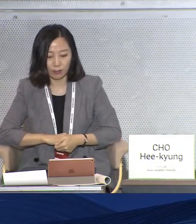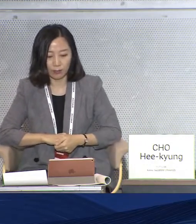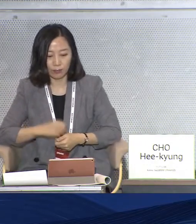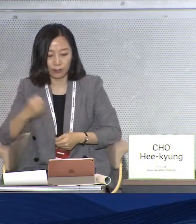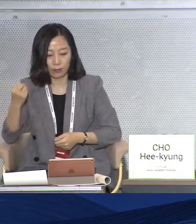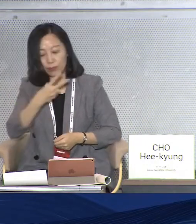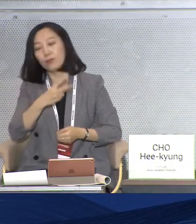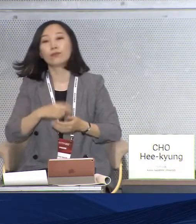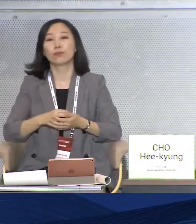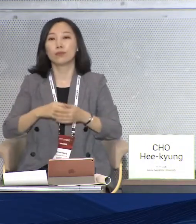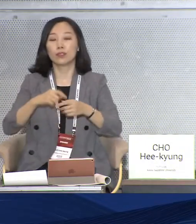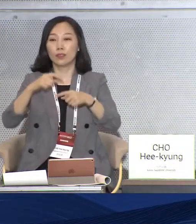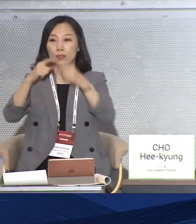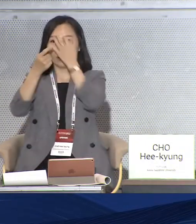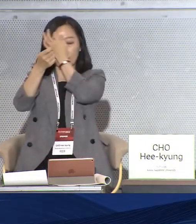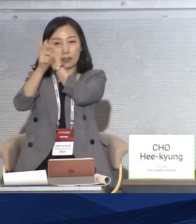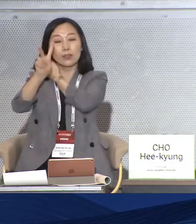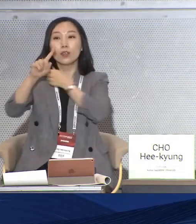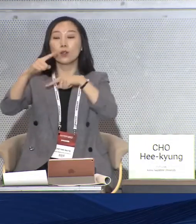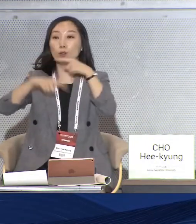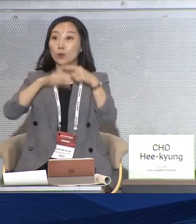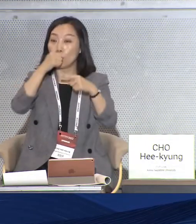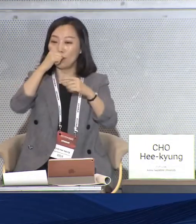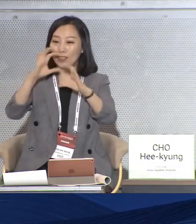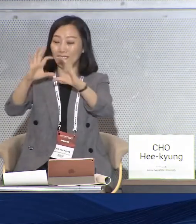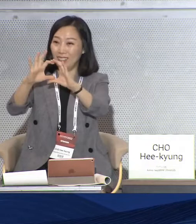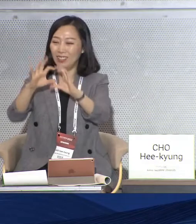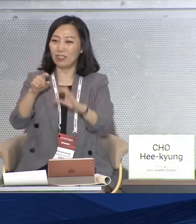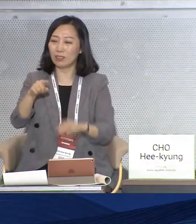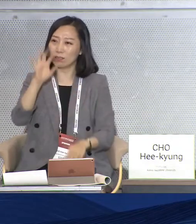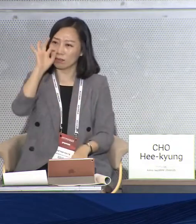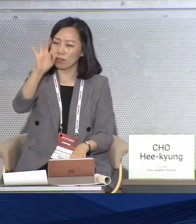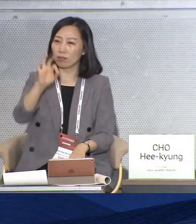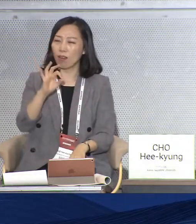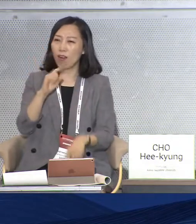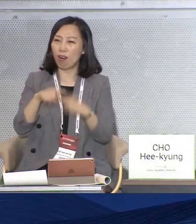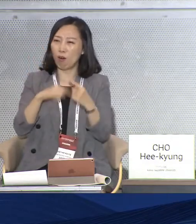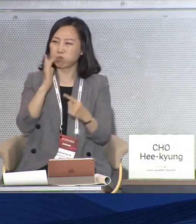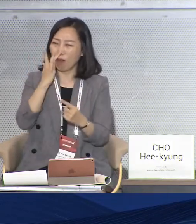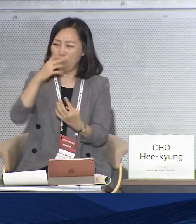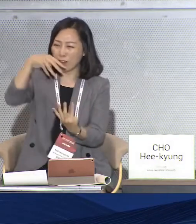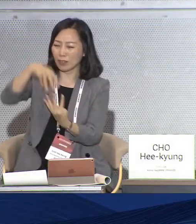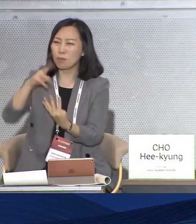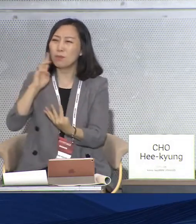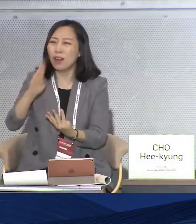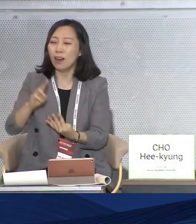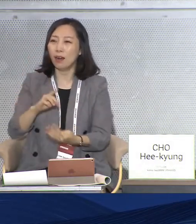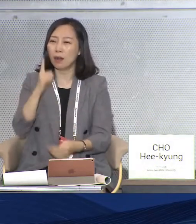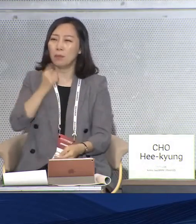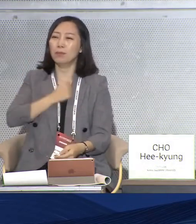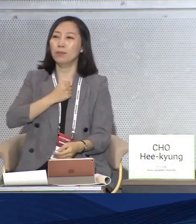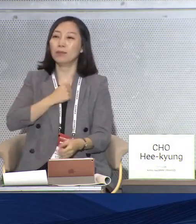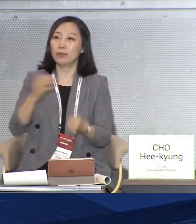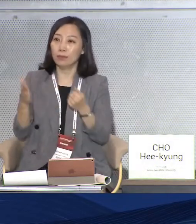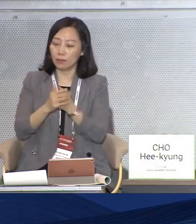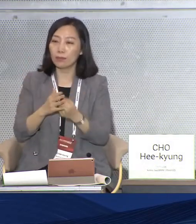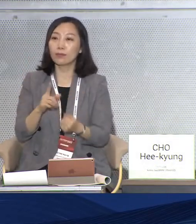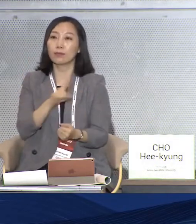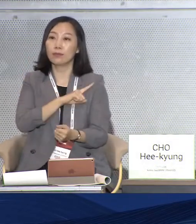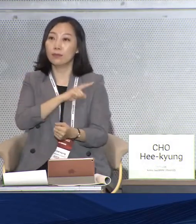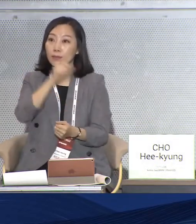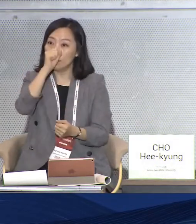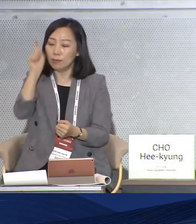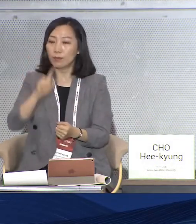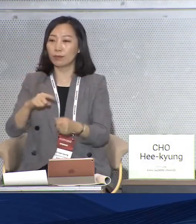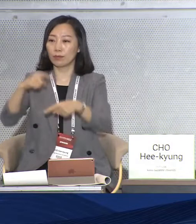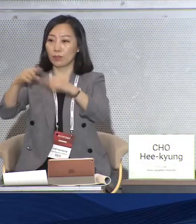and we have to actually figure out what is the job they have to do. and